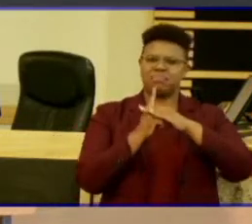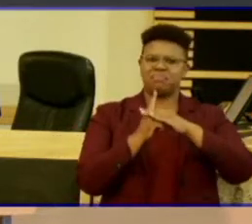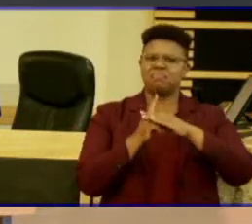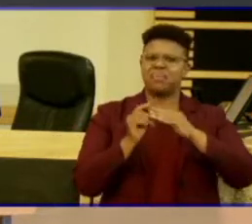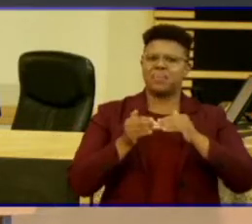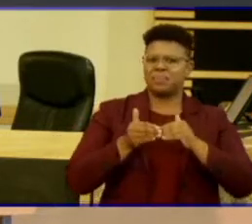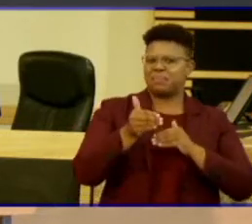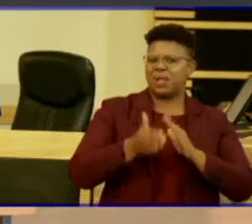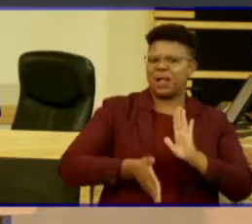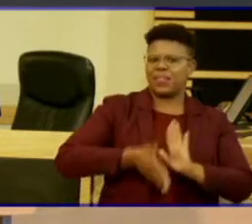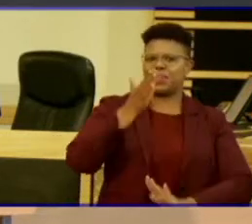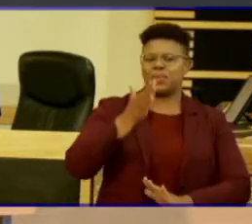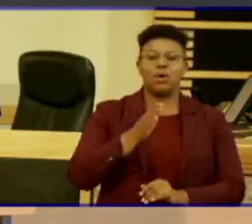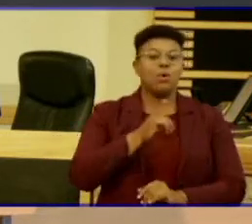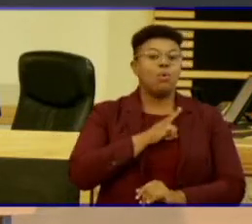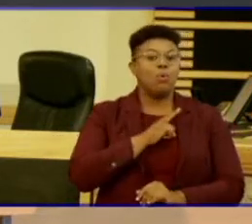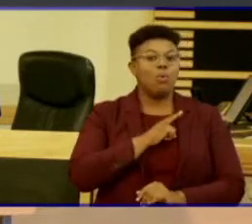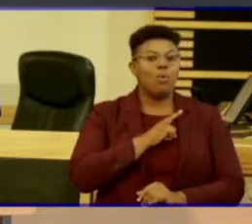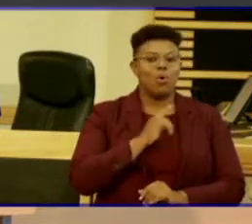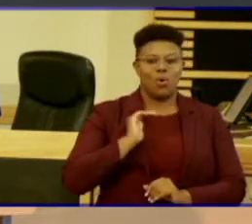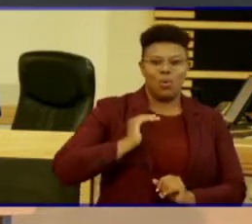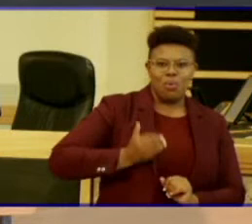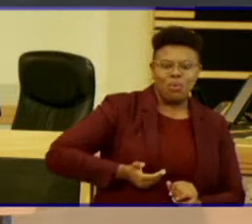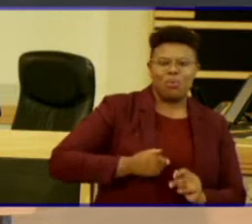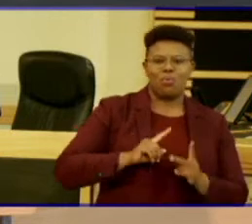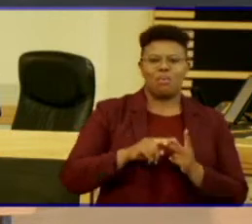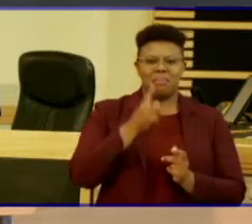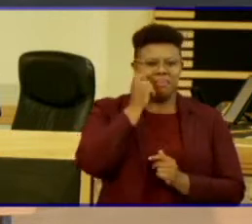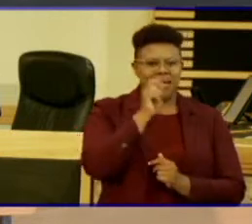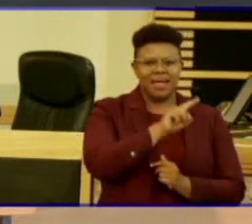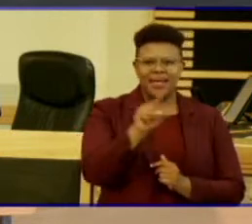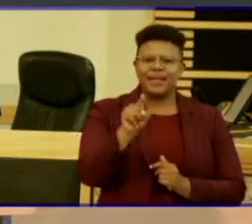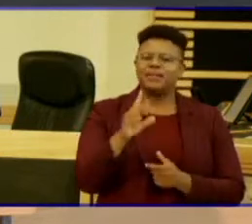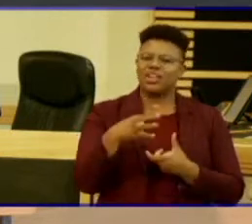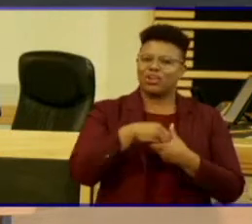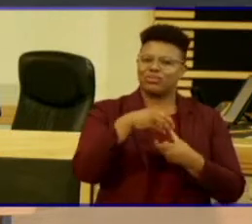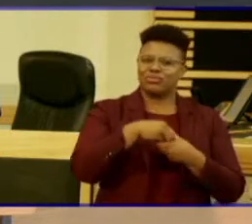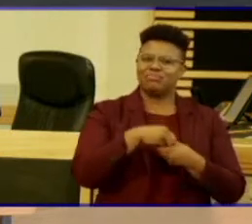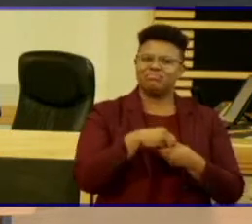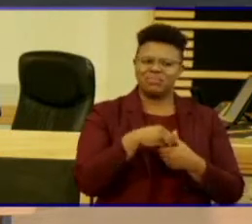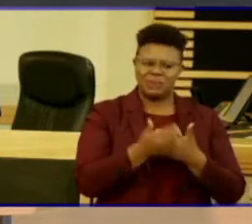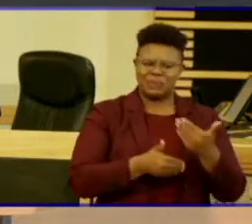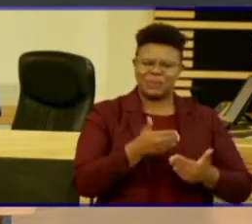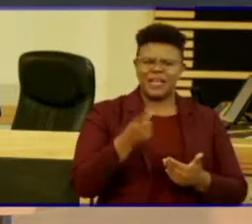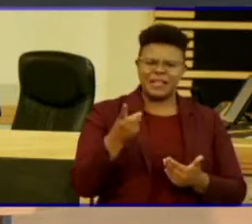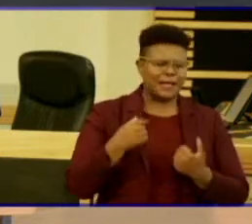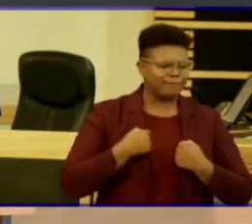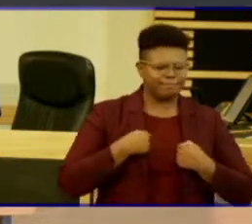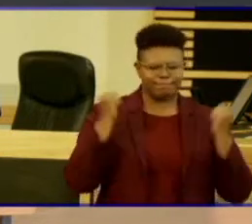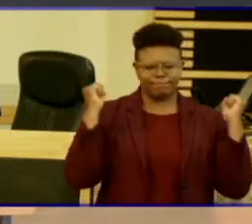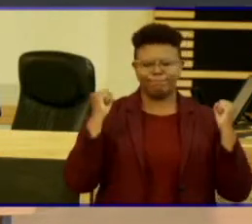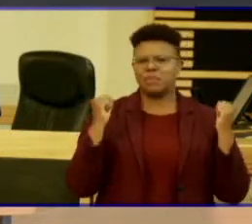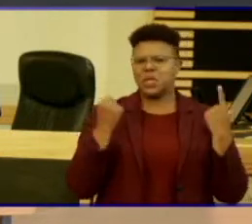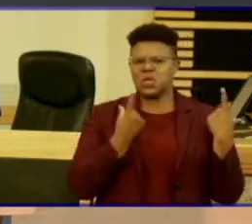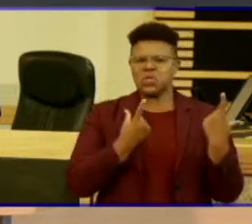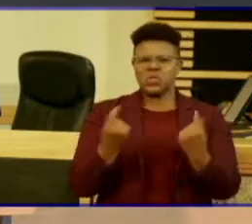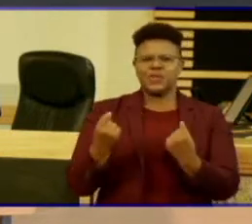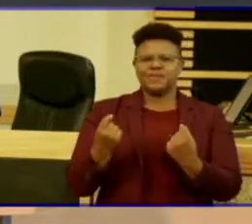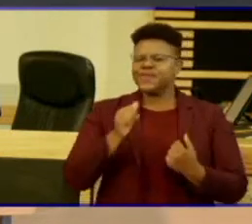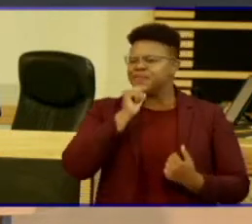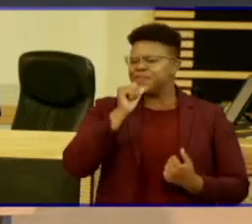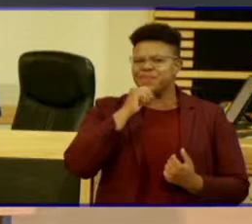yegalelo loonyana neentombi zeliphondo abazijoli jacu bezenza